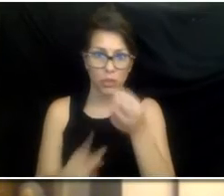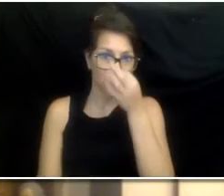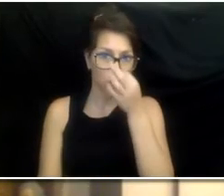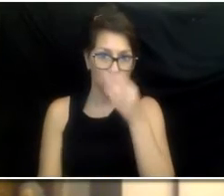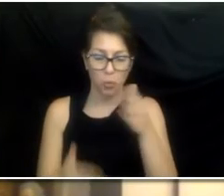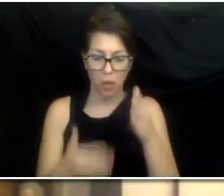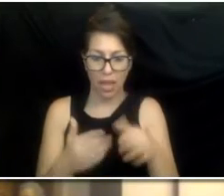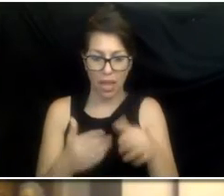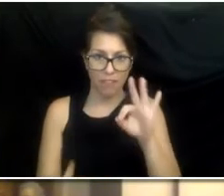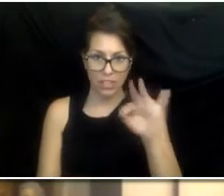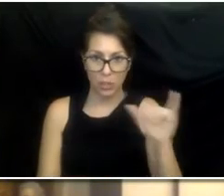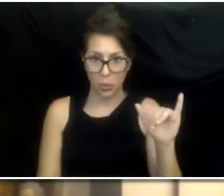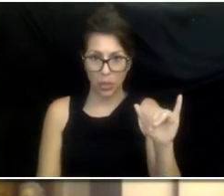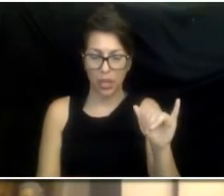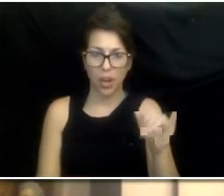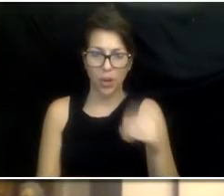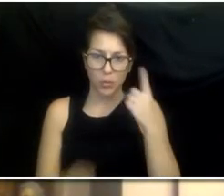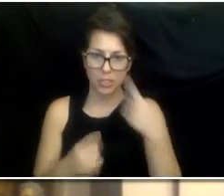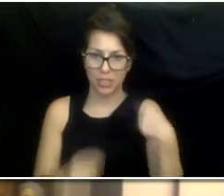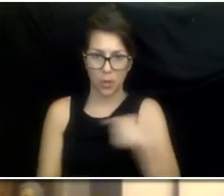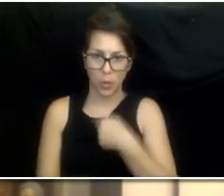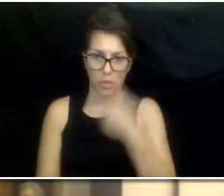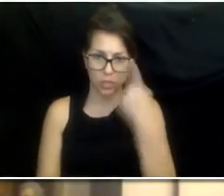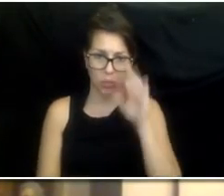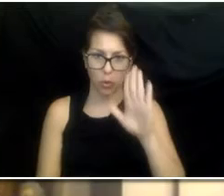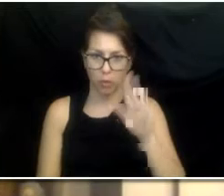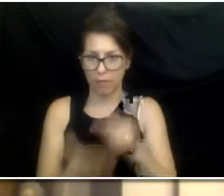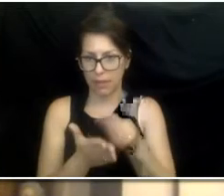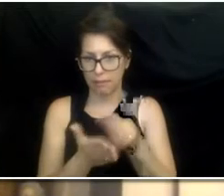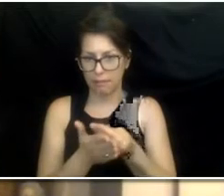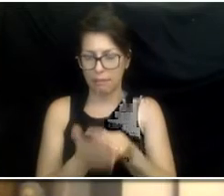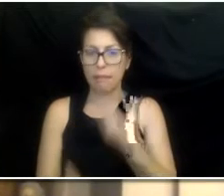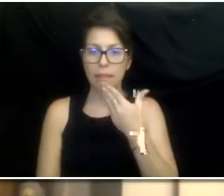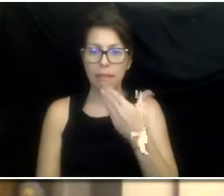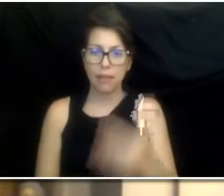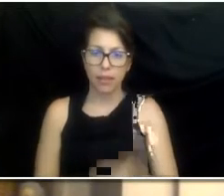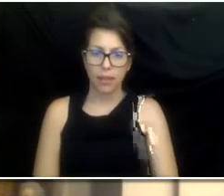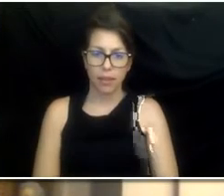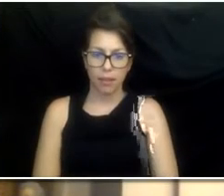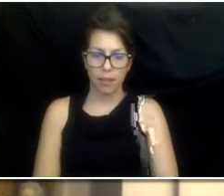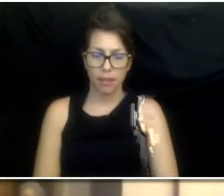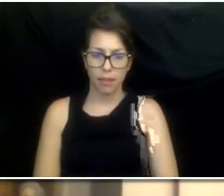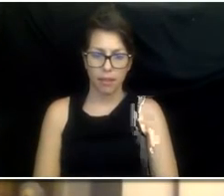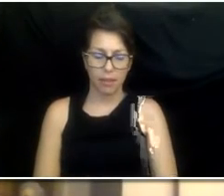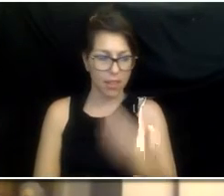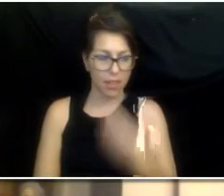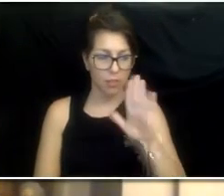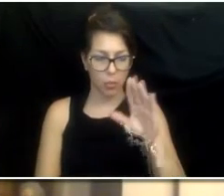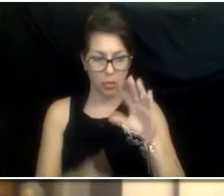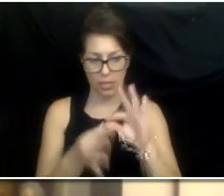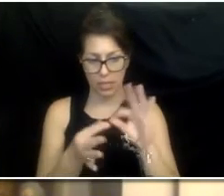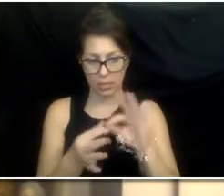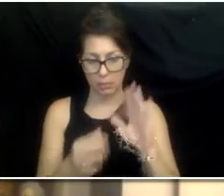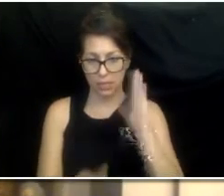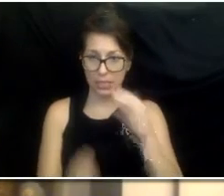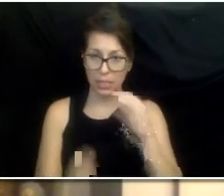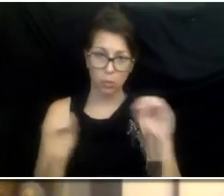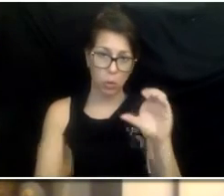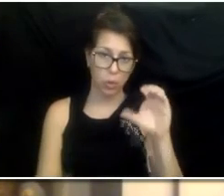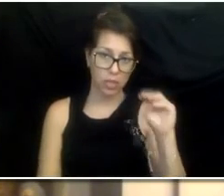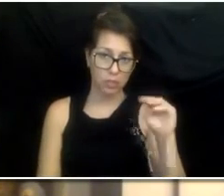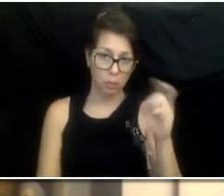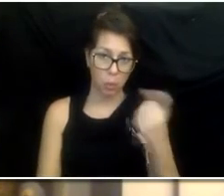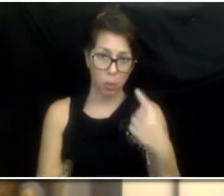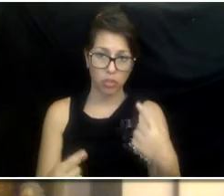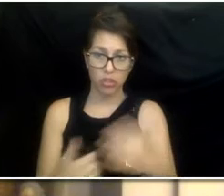witness um which will be Amy barash I'm going to I'm going to list the next three we have Margarita Guzman